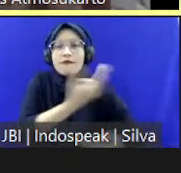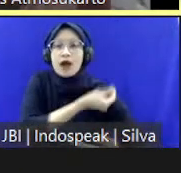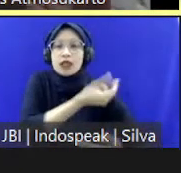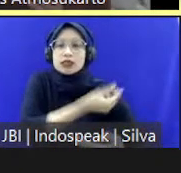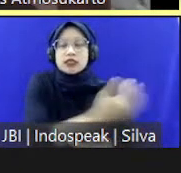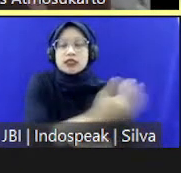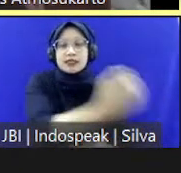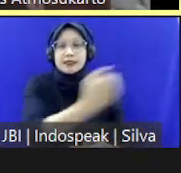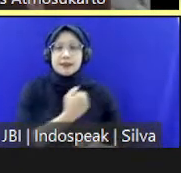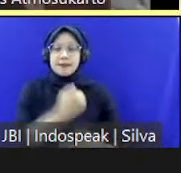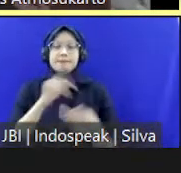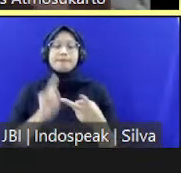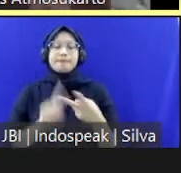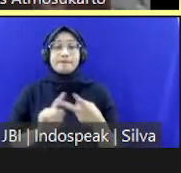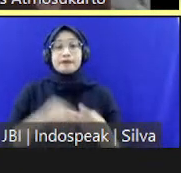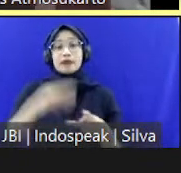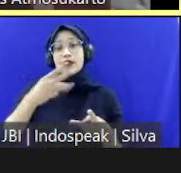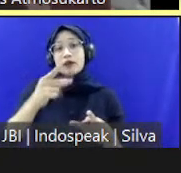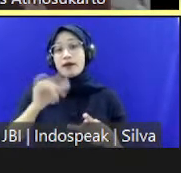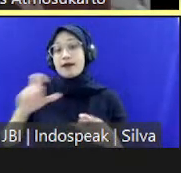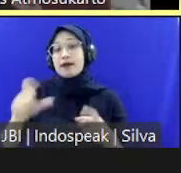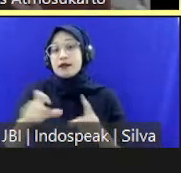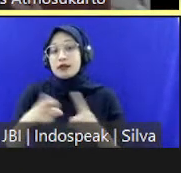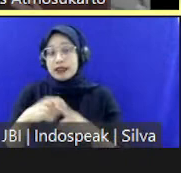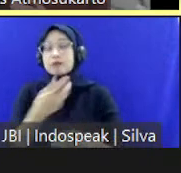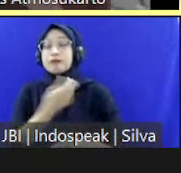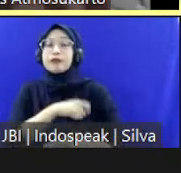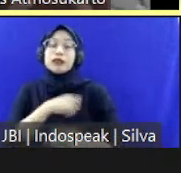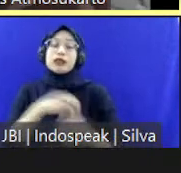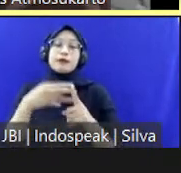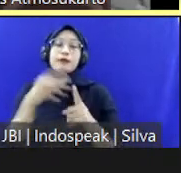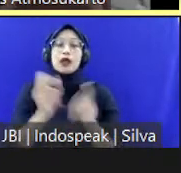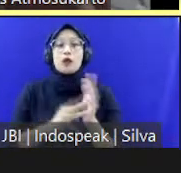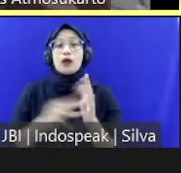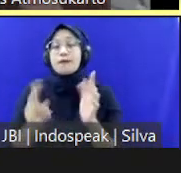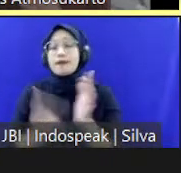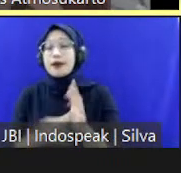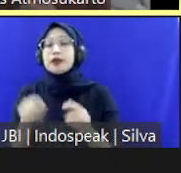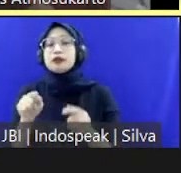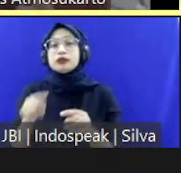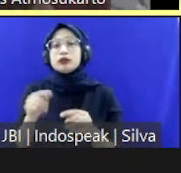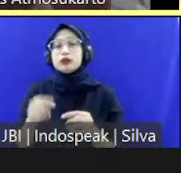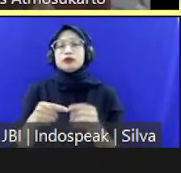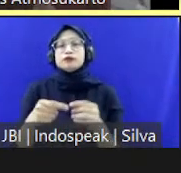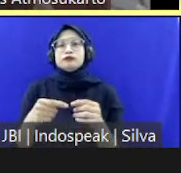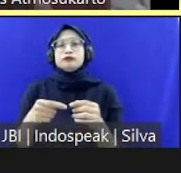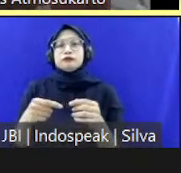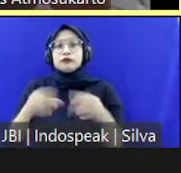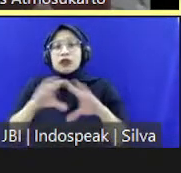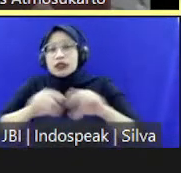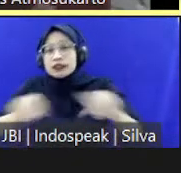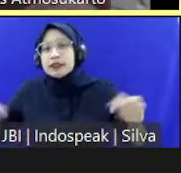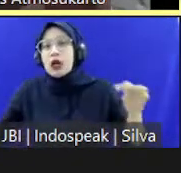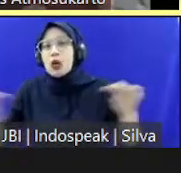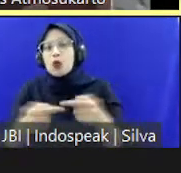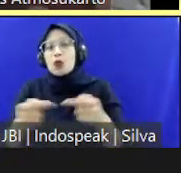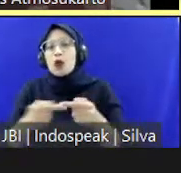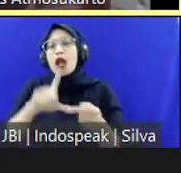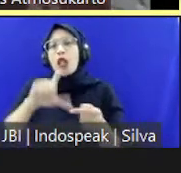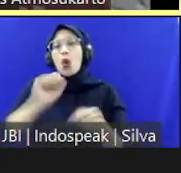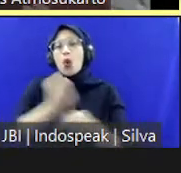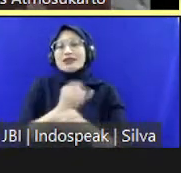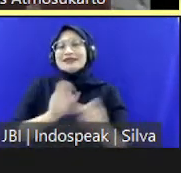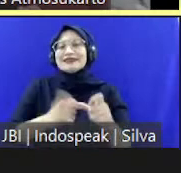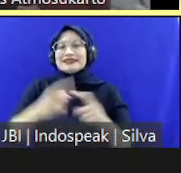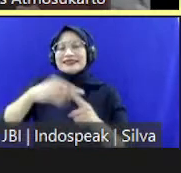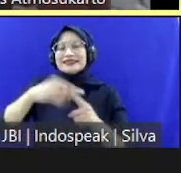Erick Thohir, with his BUMN, played a critical role in the logistics of vaccine distribution,